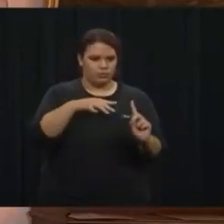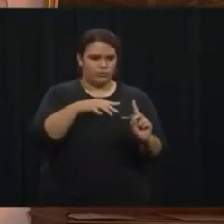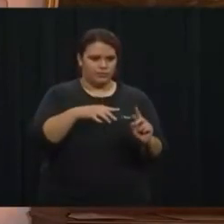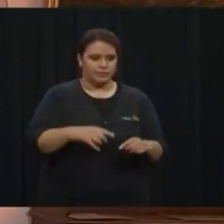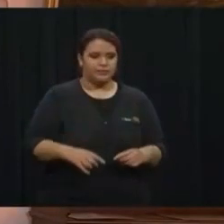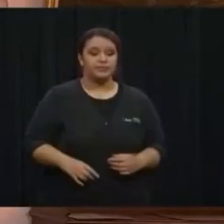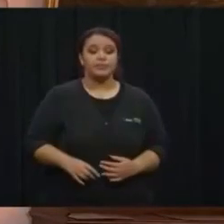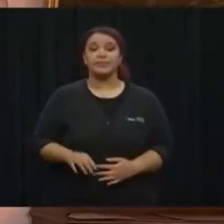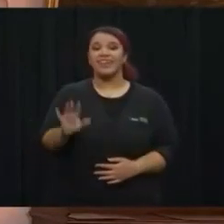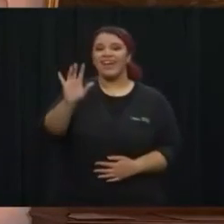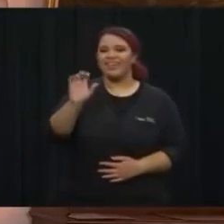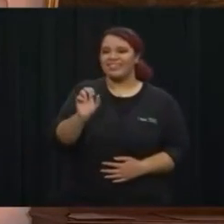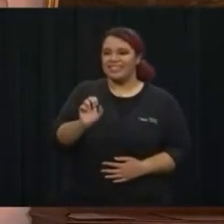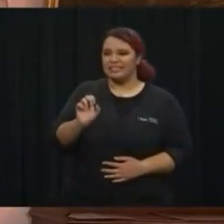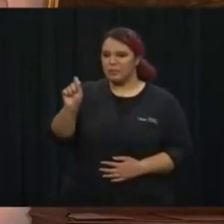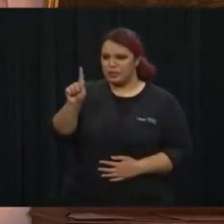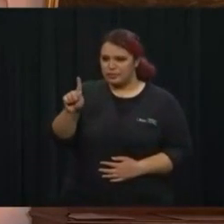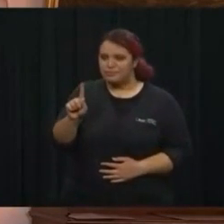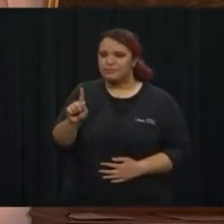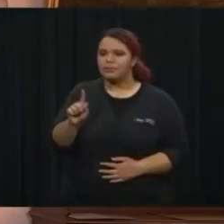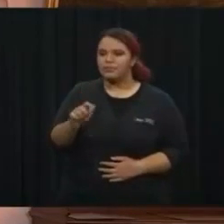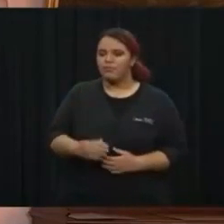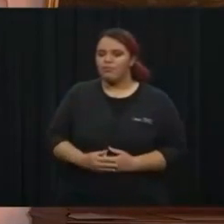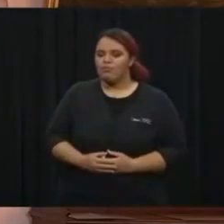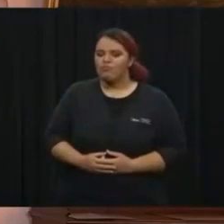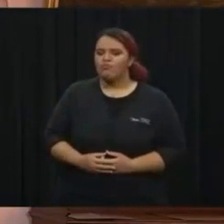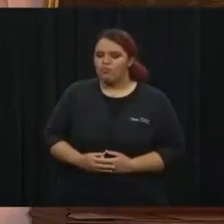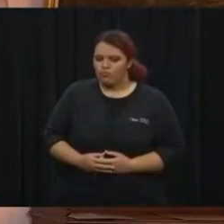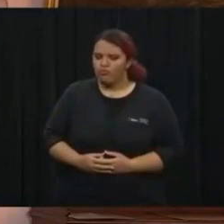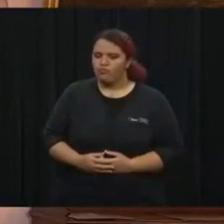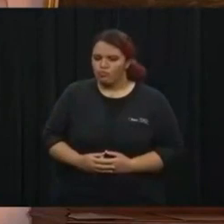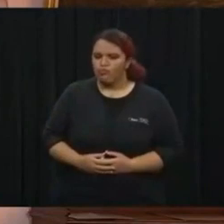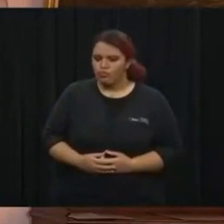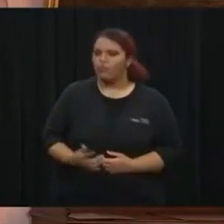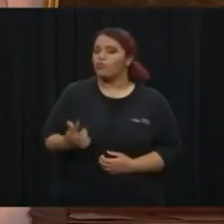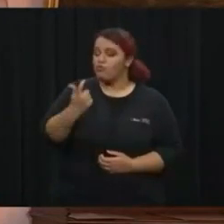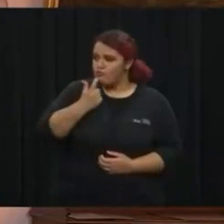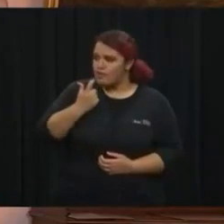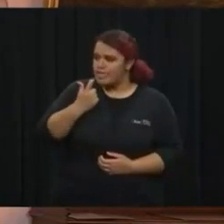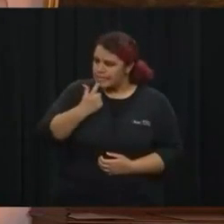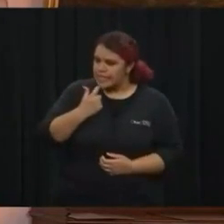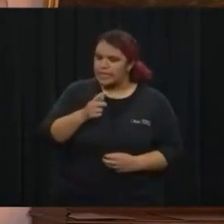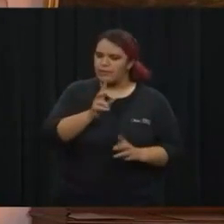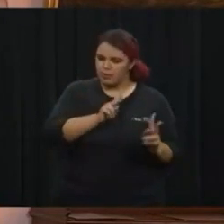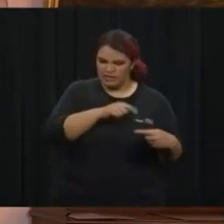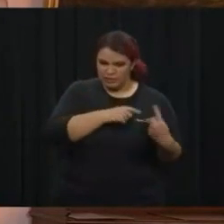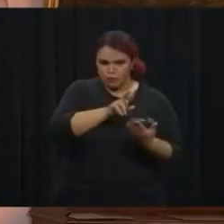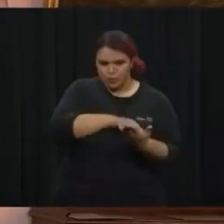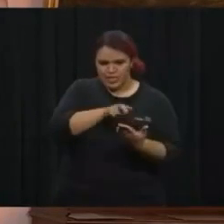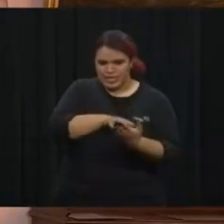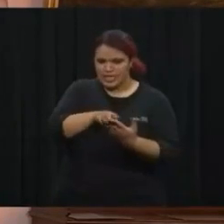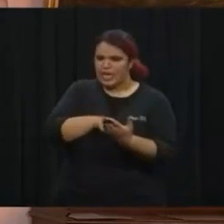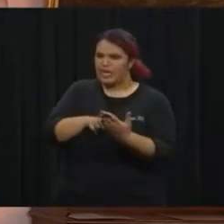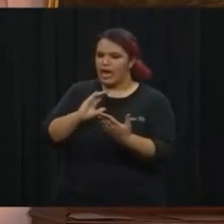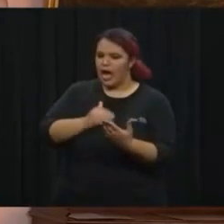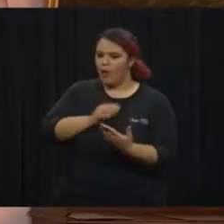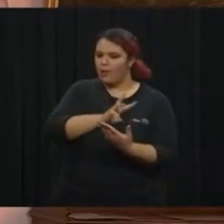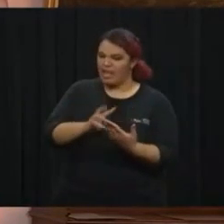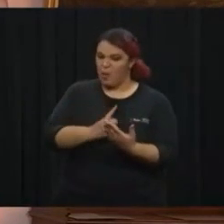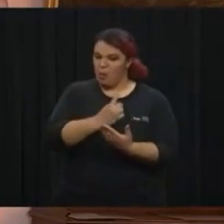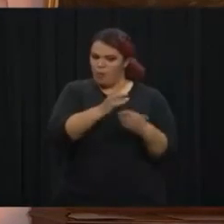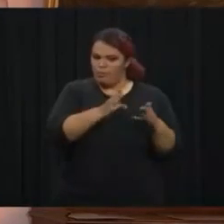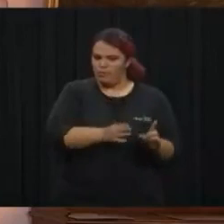people, and all women, no matter where they fall on this, and I think that's very important. We cannot allow the politics of